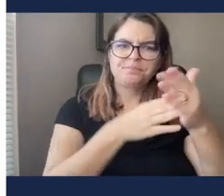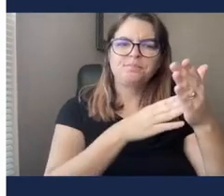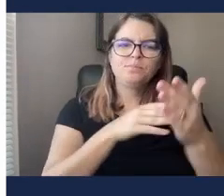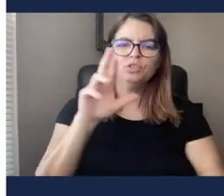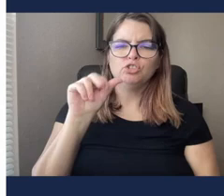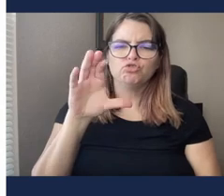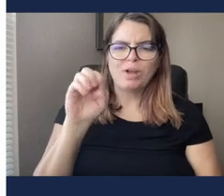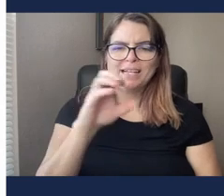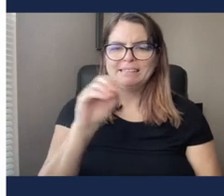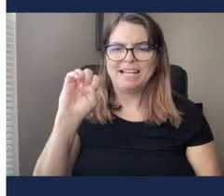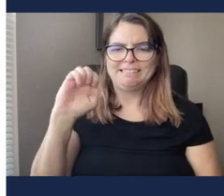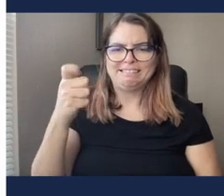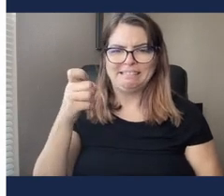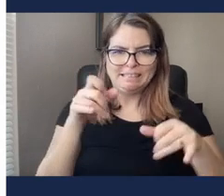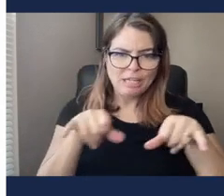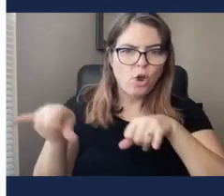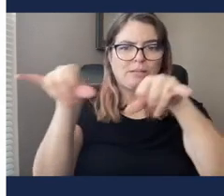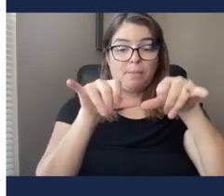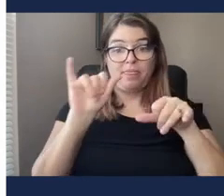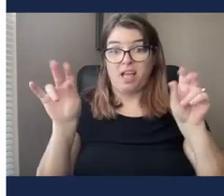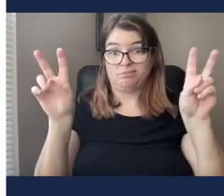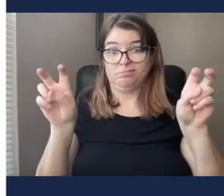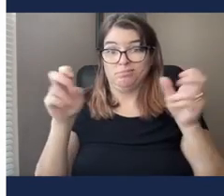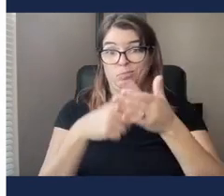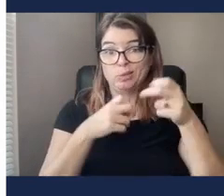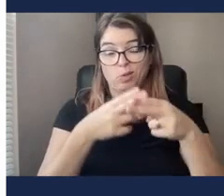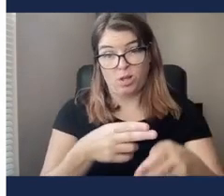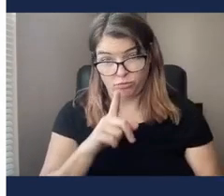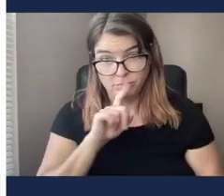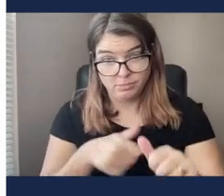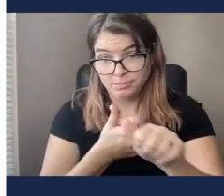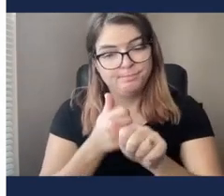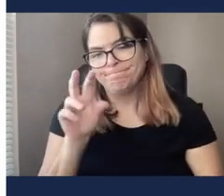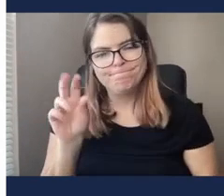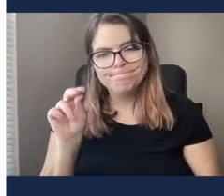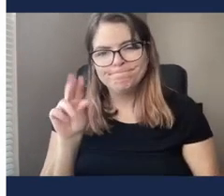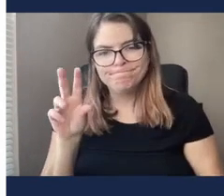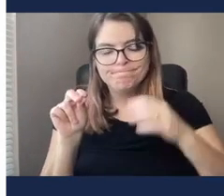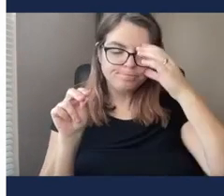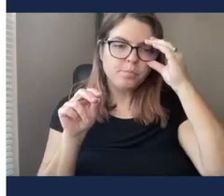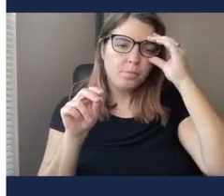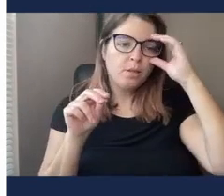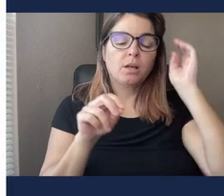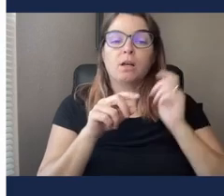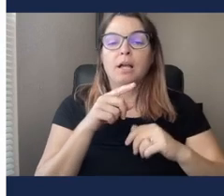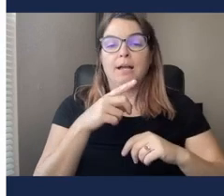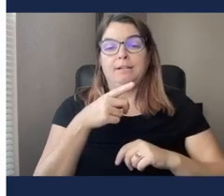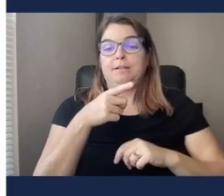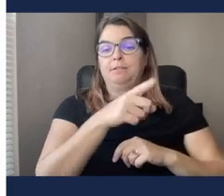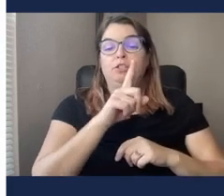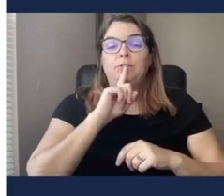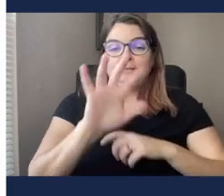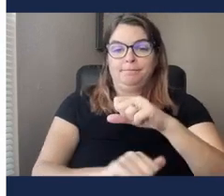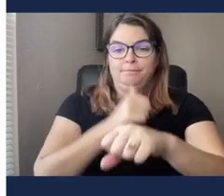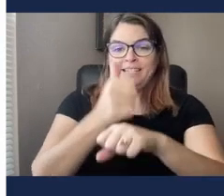called. It was not actually about combating race and sex stereotyping. It set forth